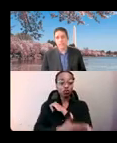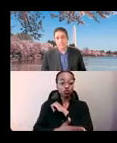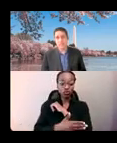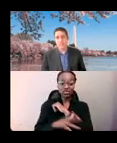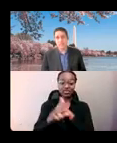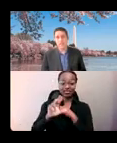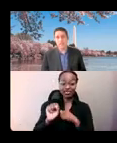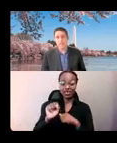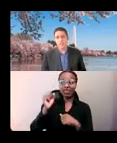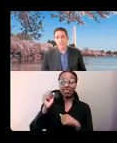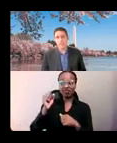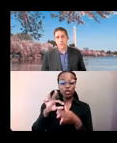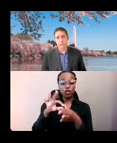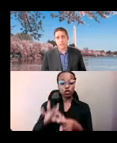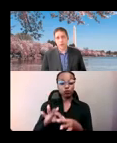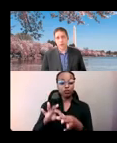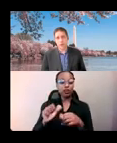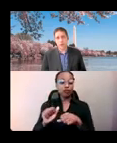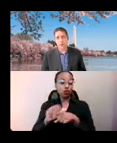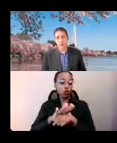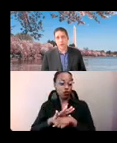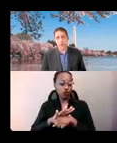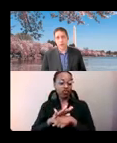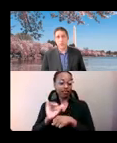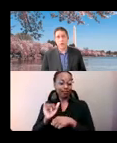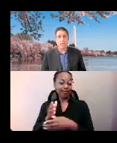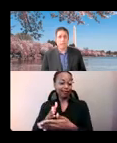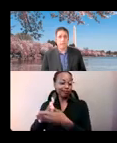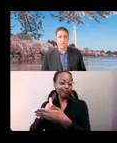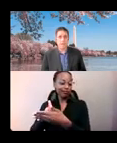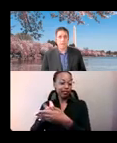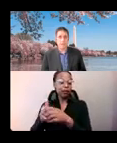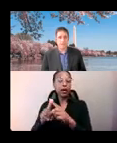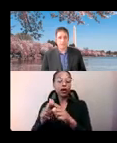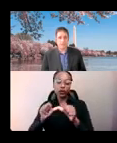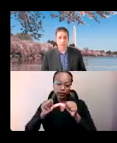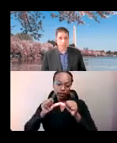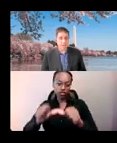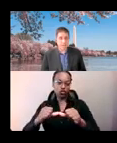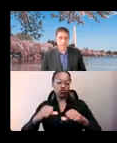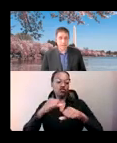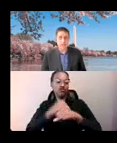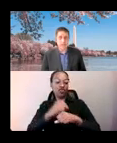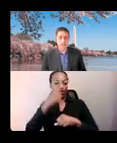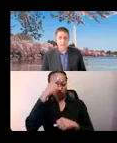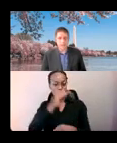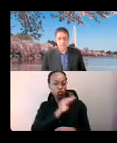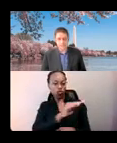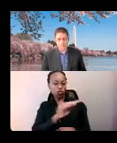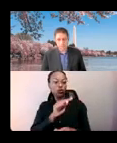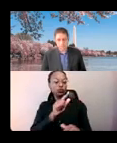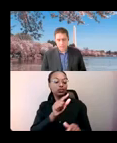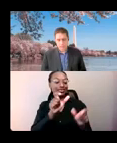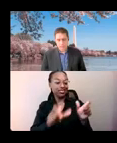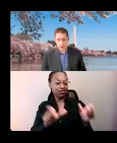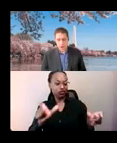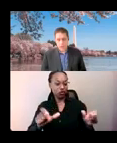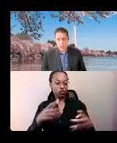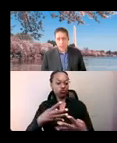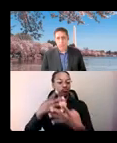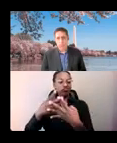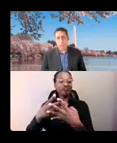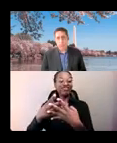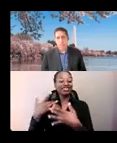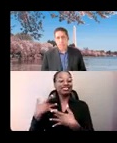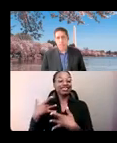we will continue to fight for those behind bars who are too often out of sight and out of mind. Our